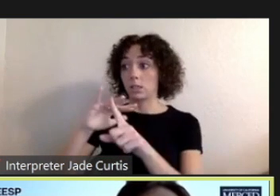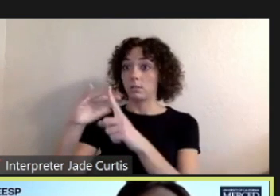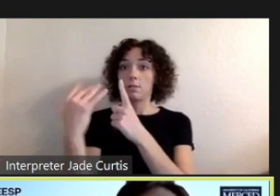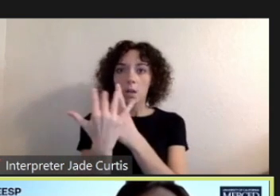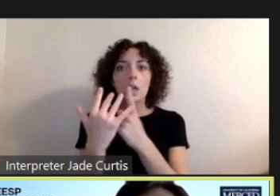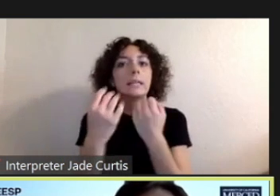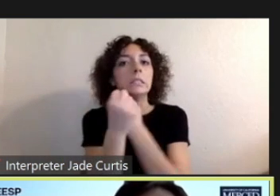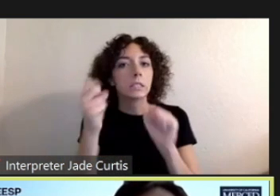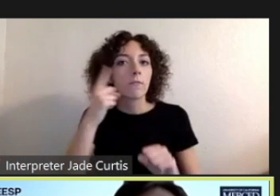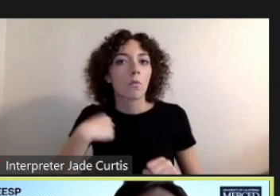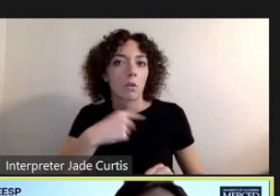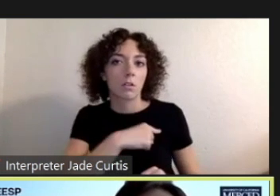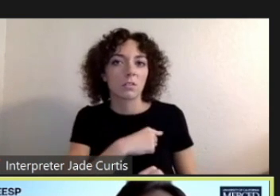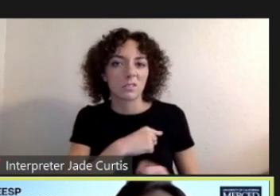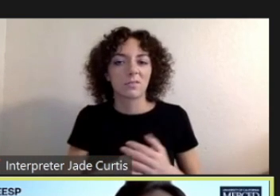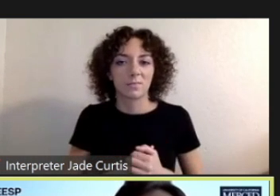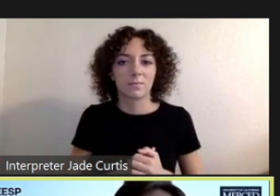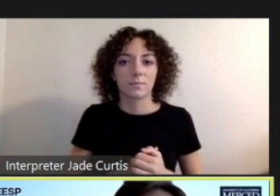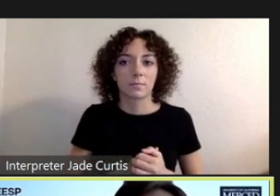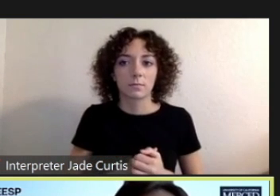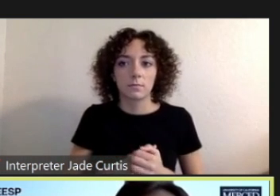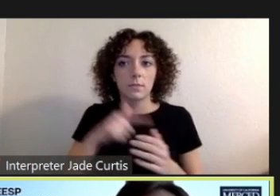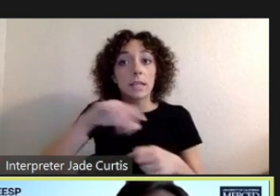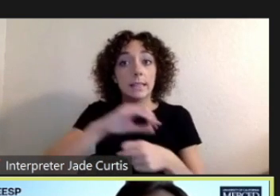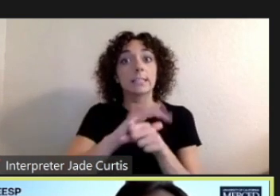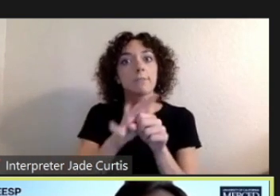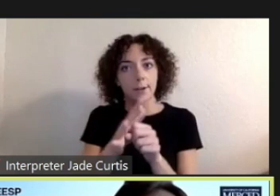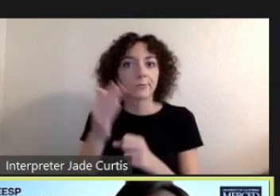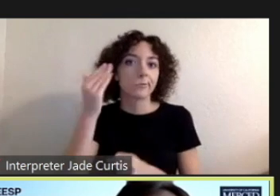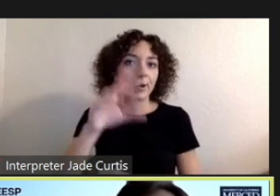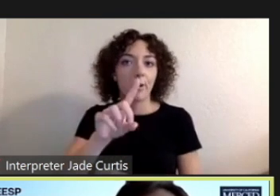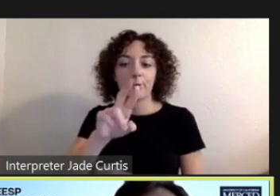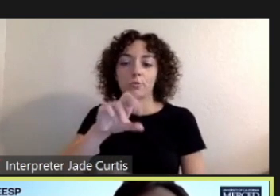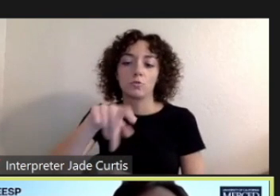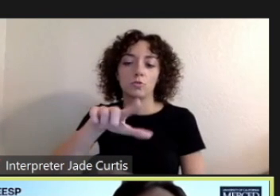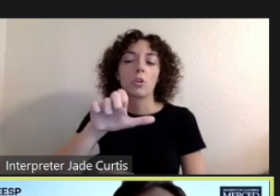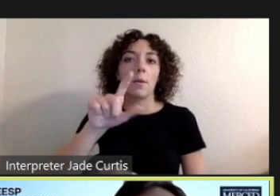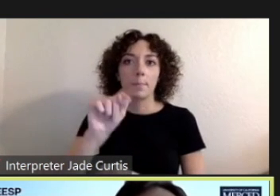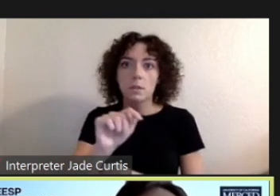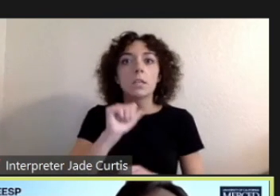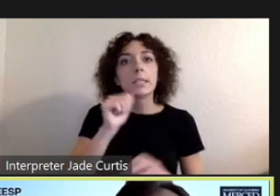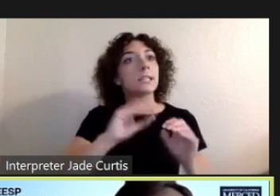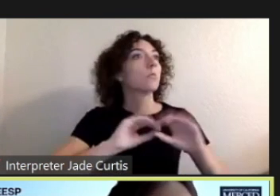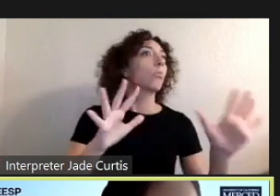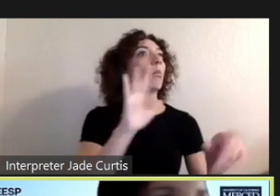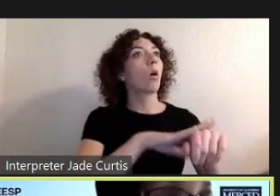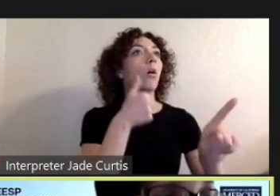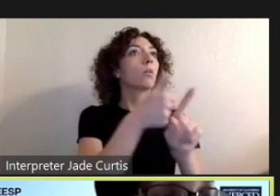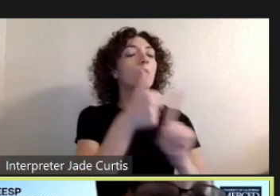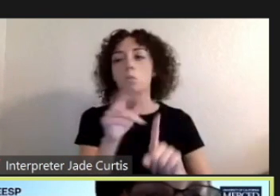A virus, which as we just heard, once it's released in a droplet or in something inside, it's never released on its own. Once it's